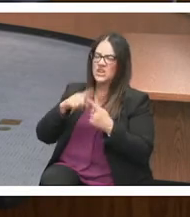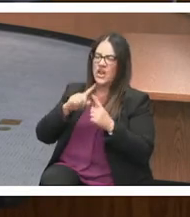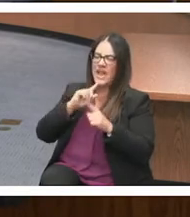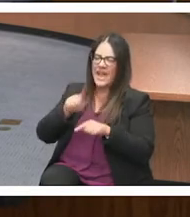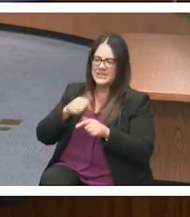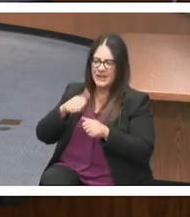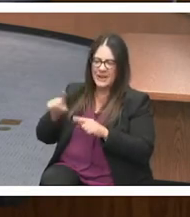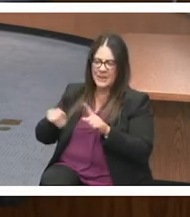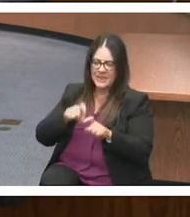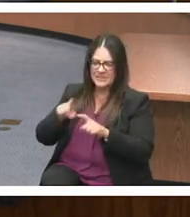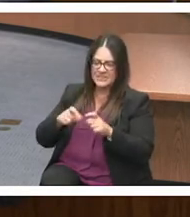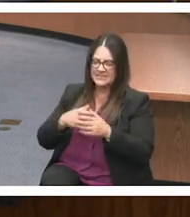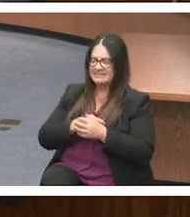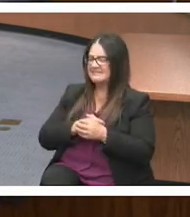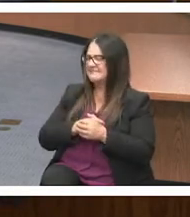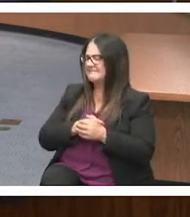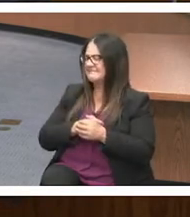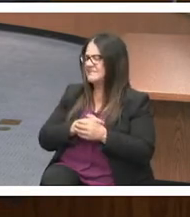question before.